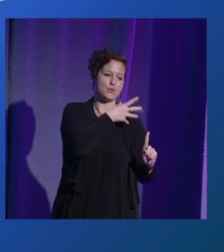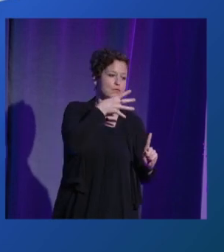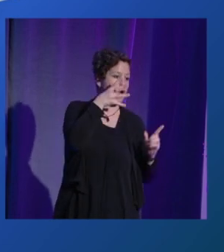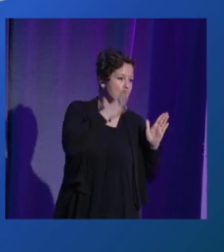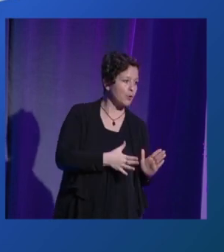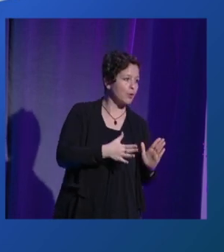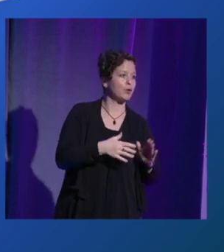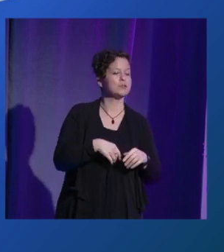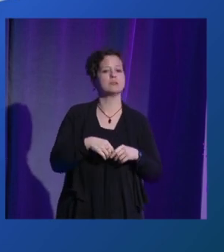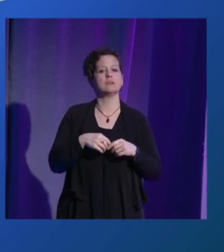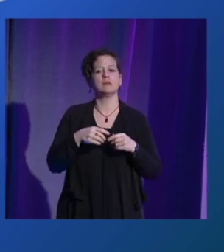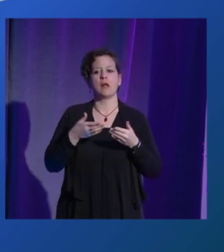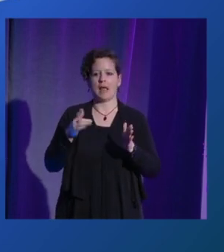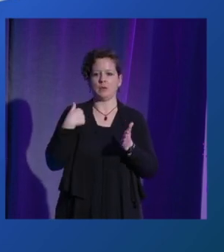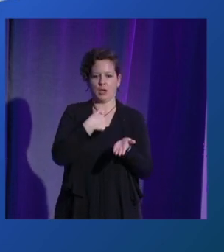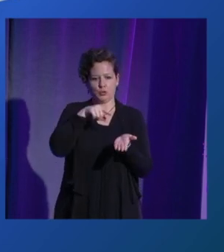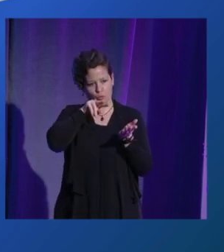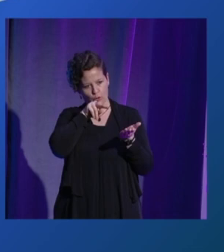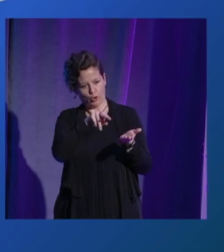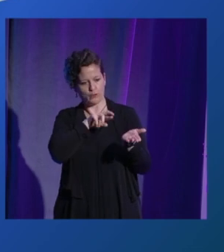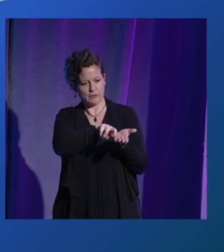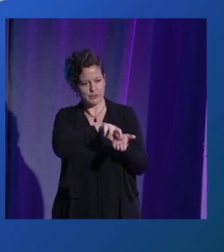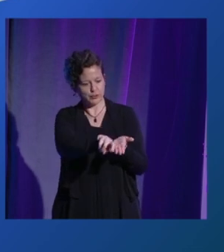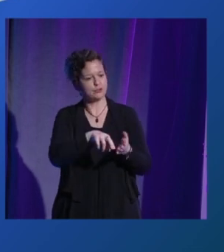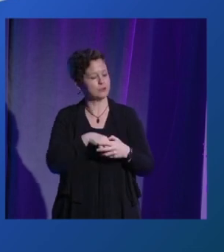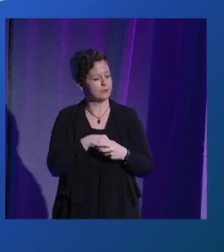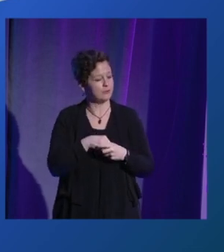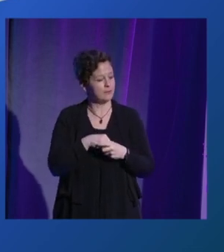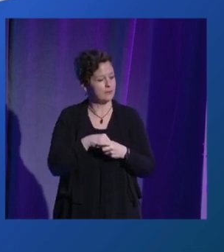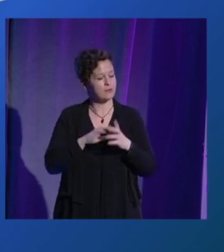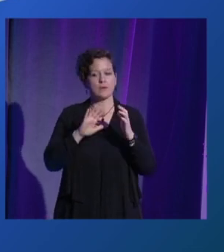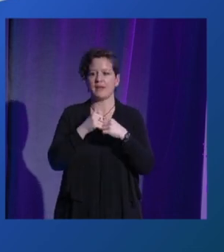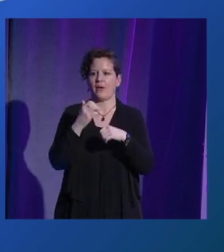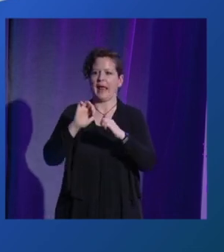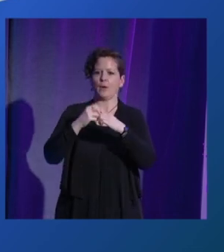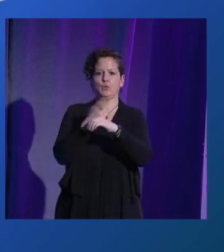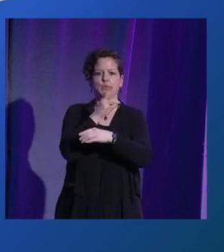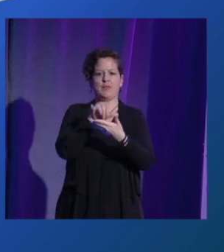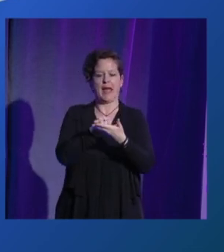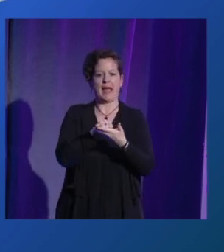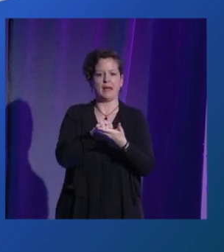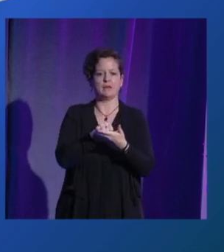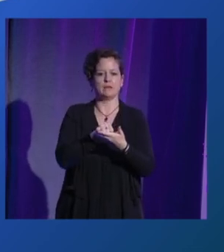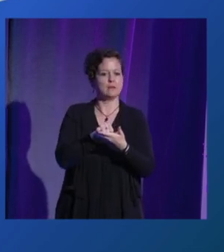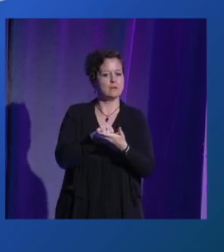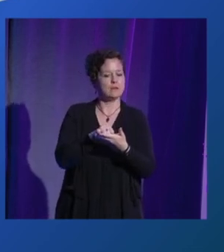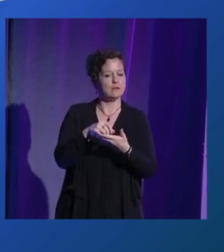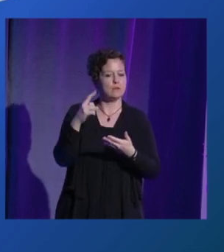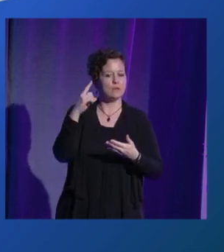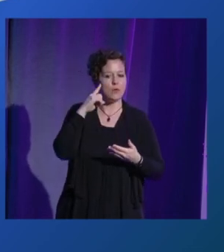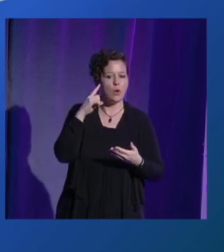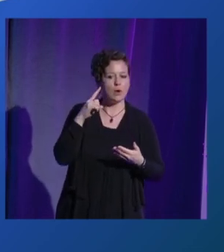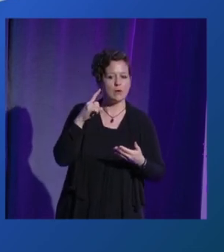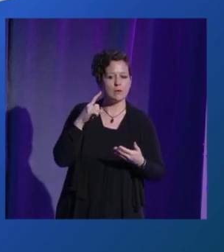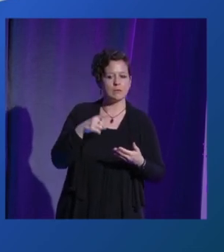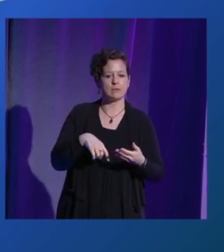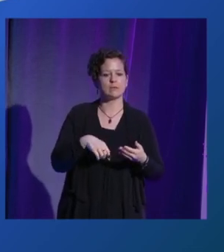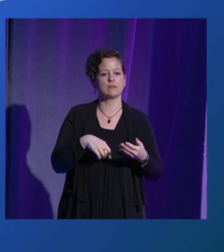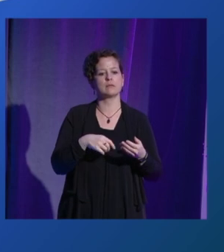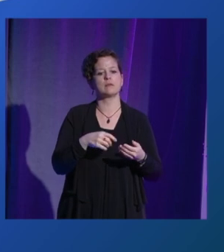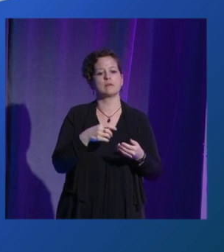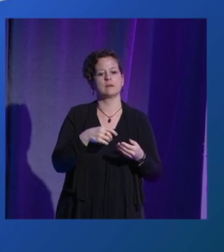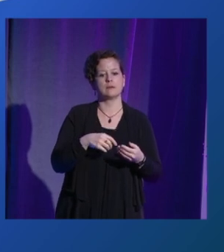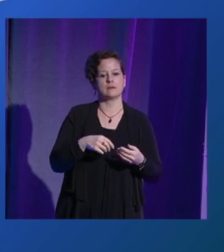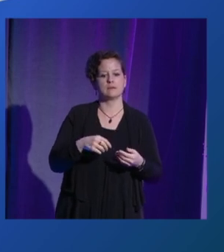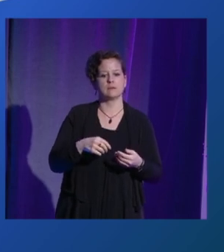um to try and at the end you know how how do we use this to use less nutrients how do we use it to mitigate some of the